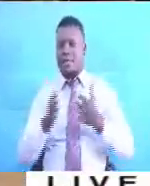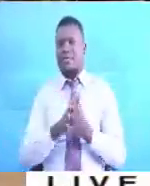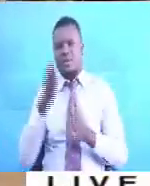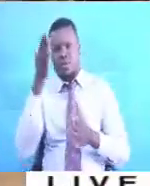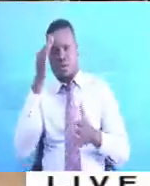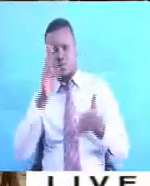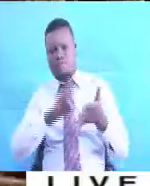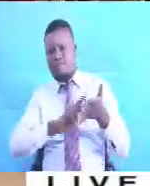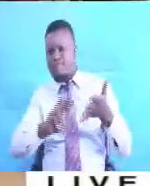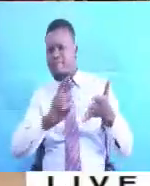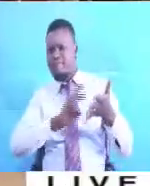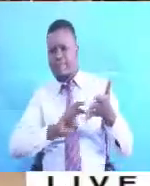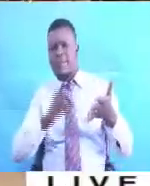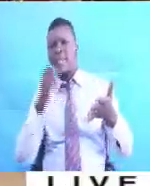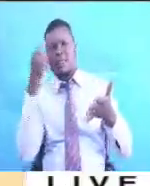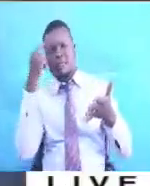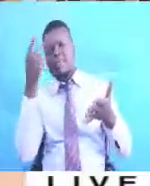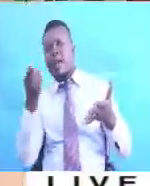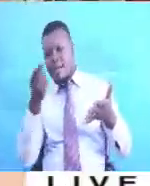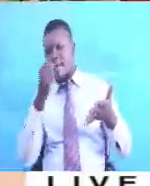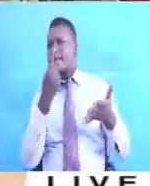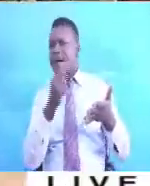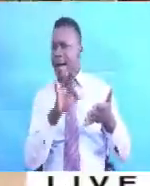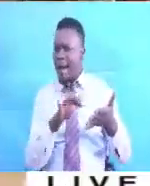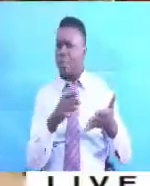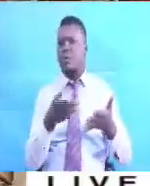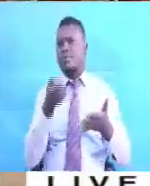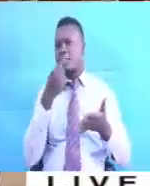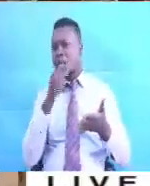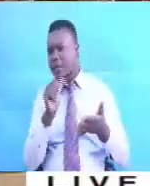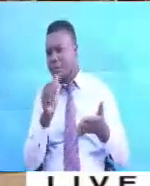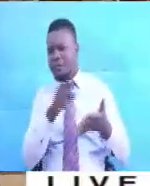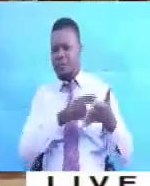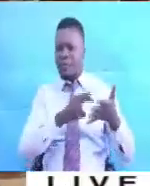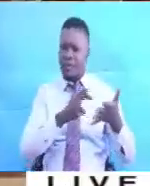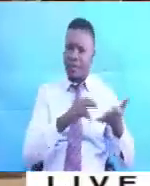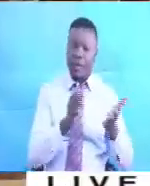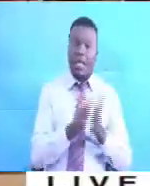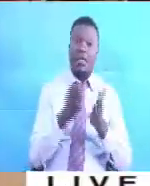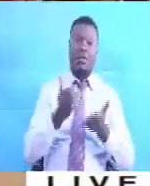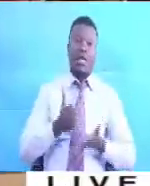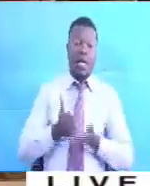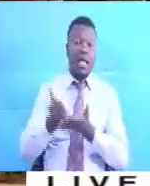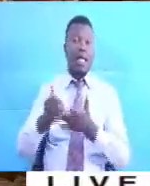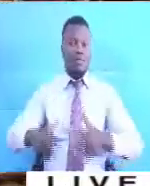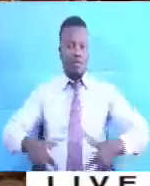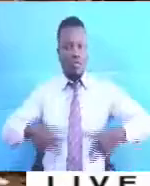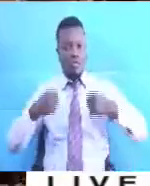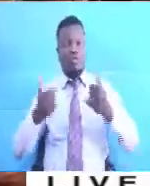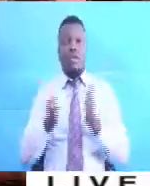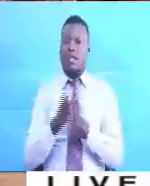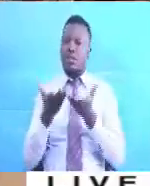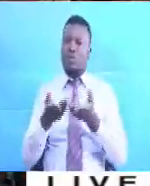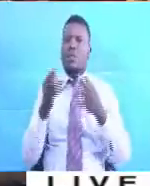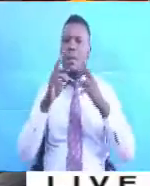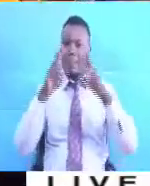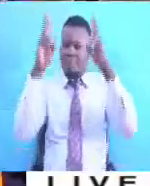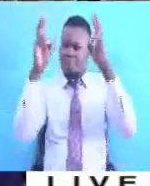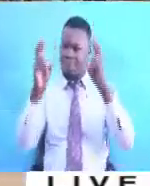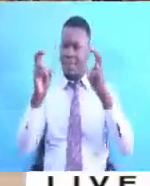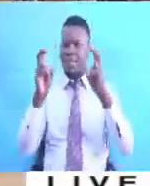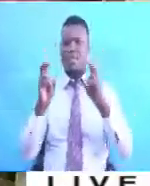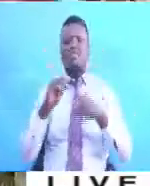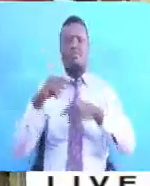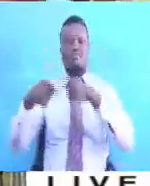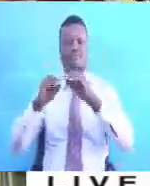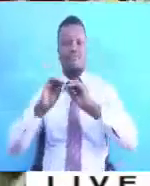drug, explaining why they have begun this campaign with Uganda